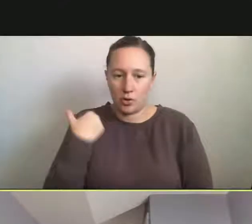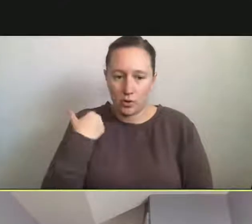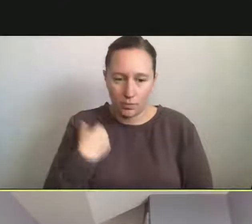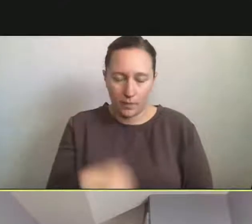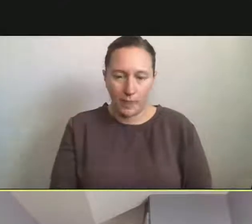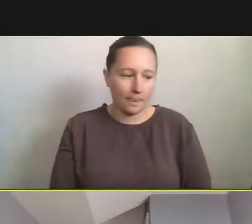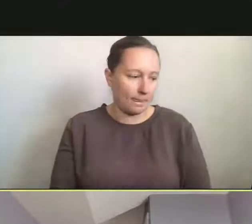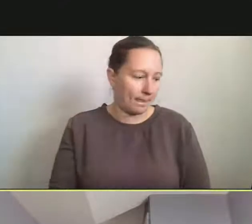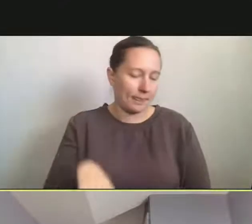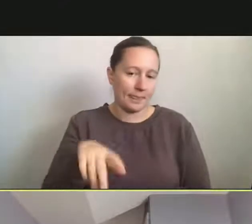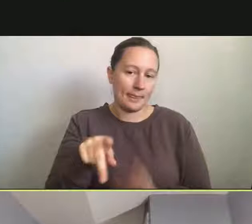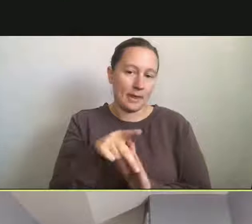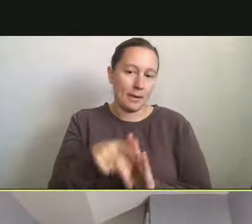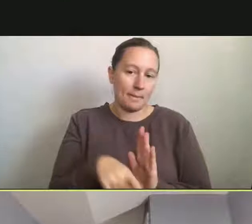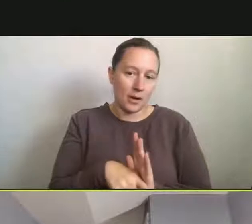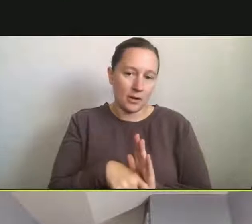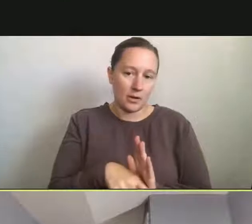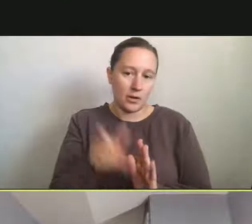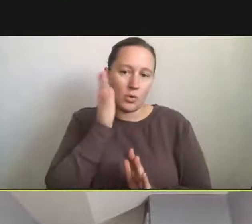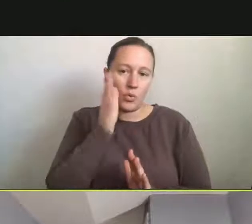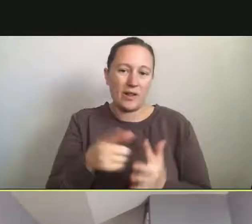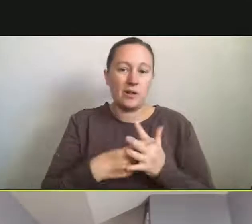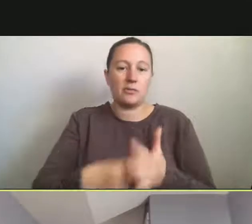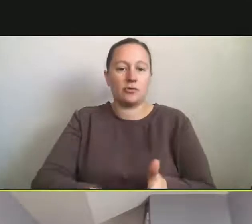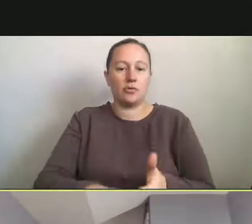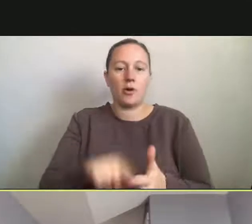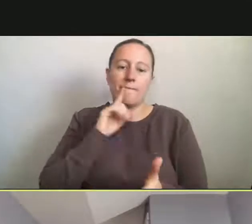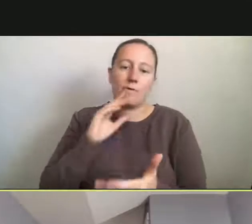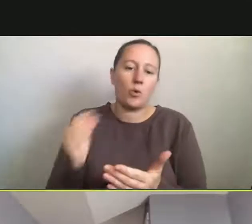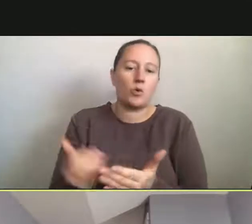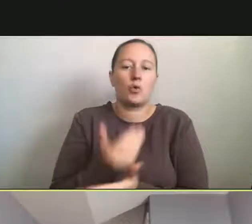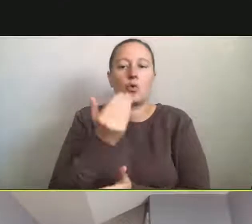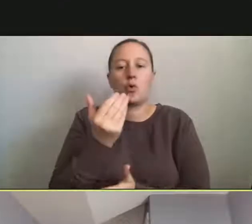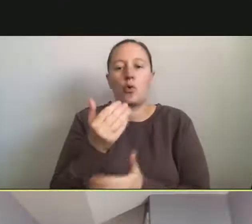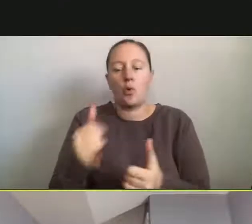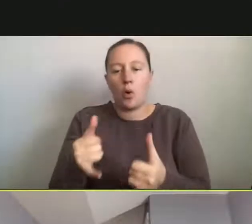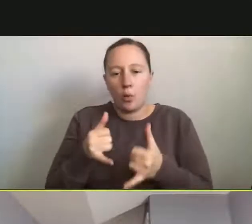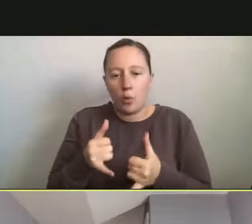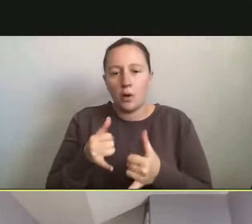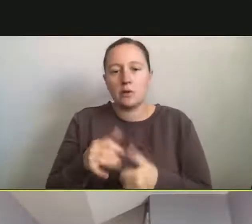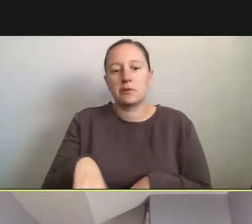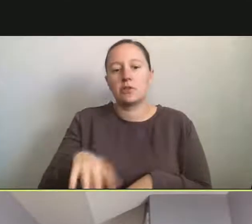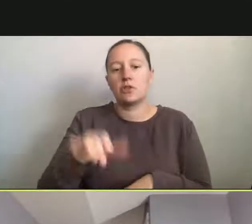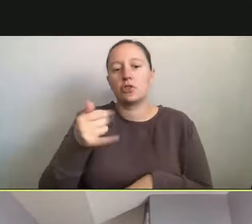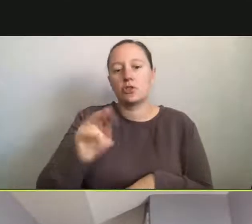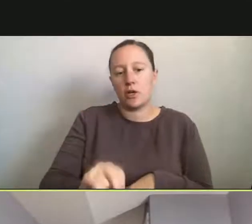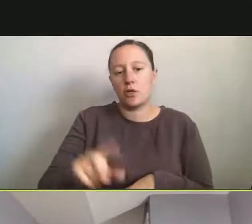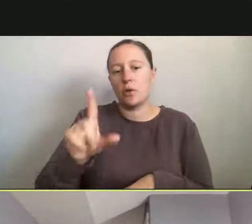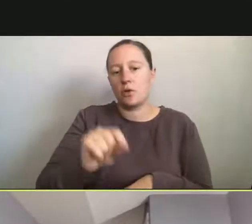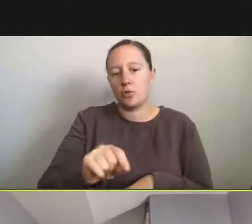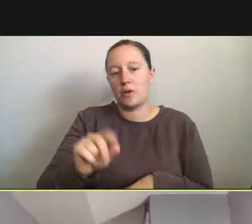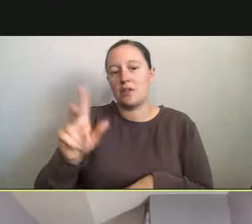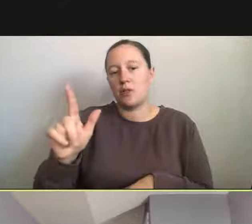And the policy will actually take effect for new and competing awards on January 25th, 2023.